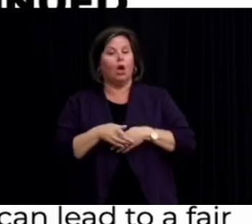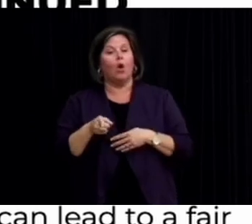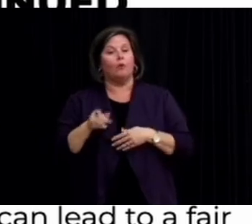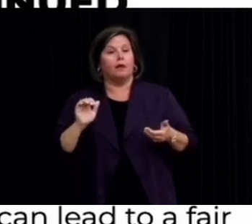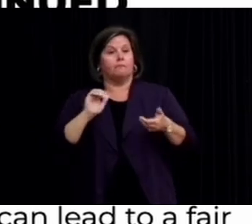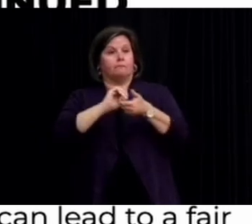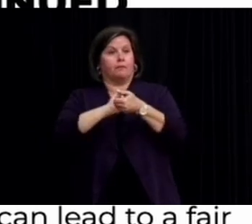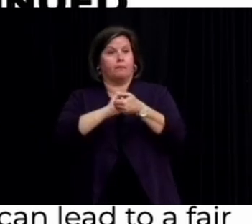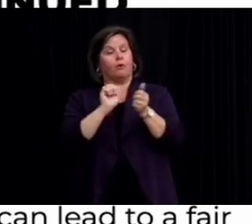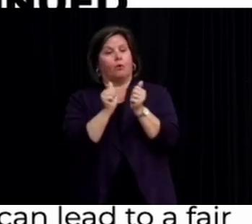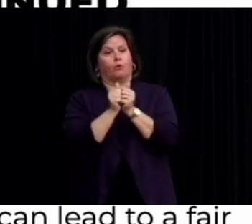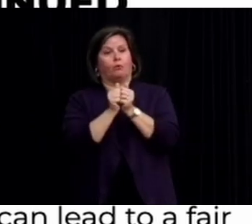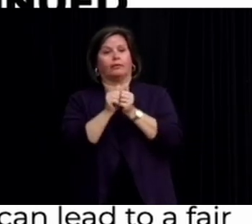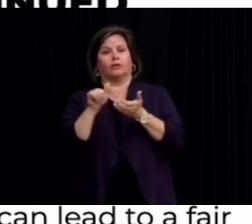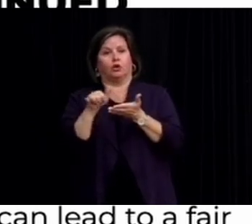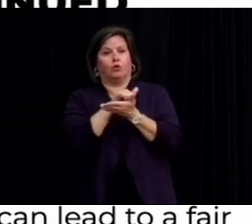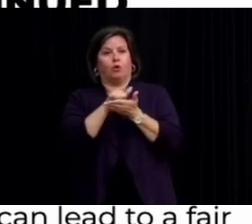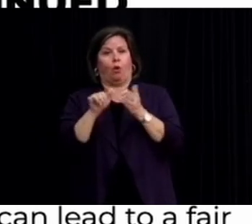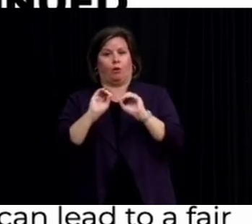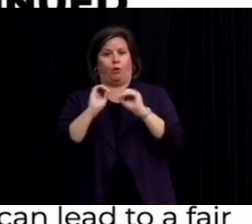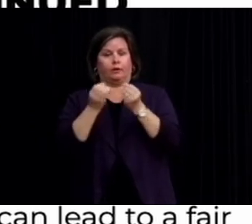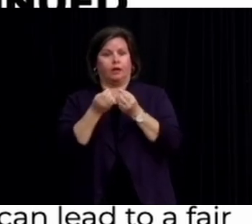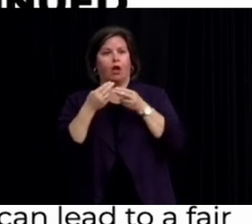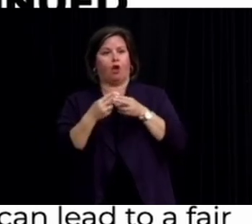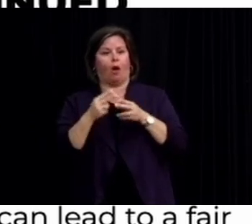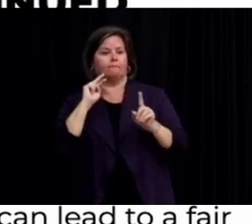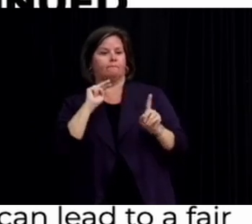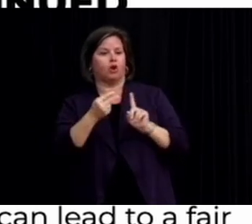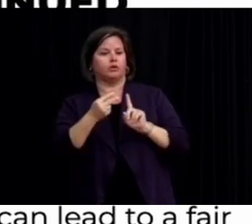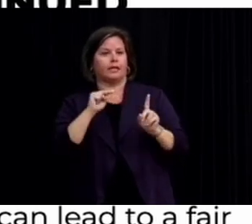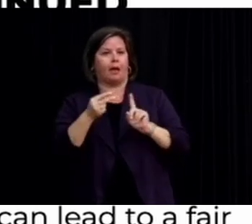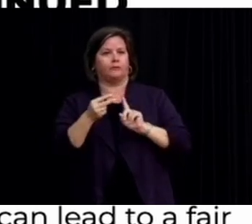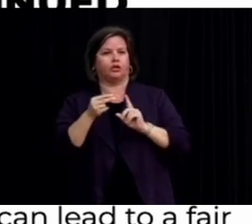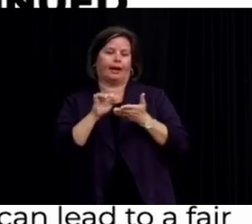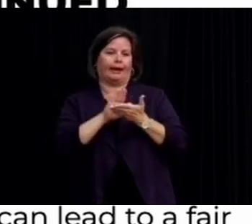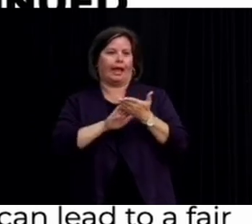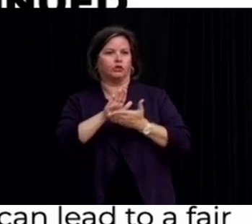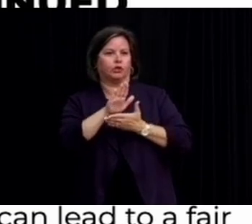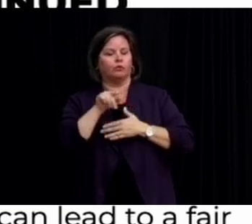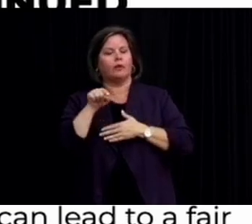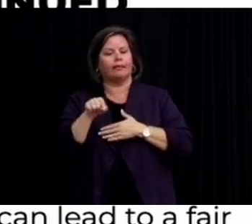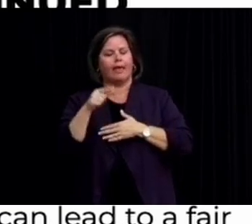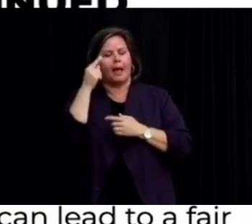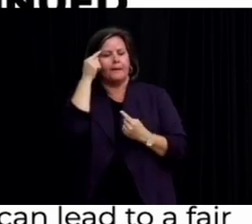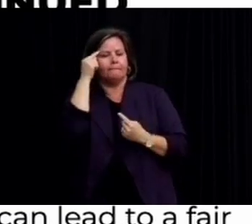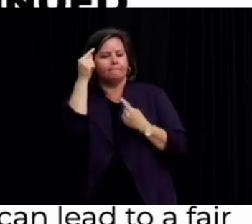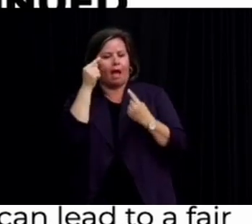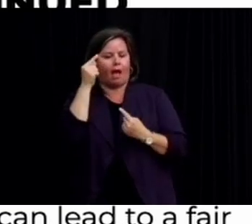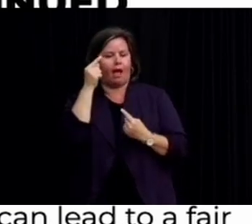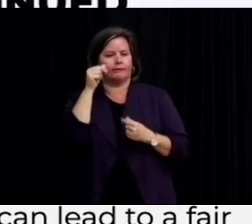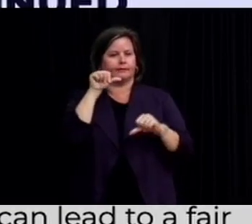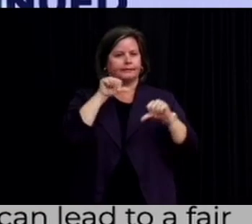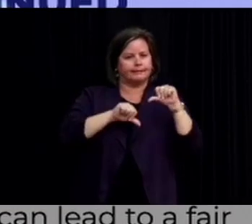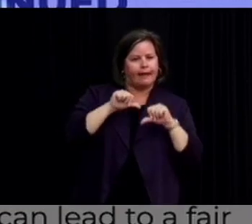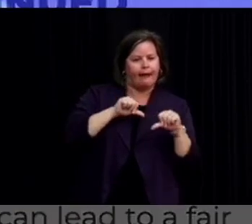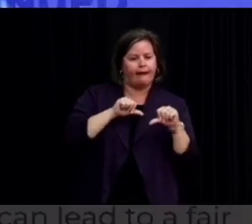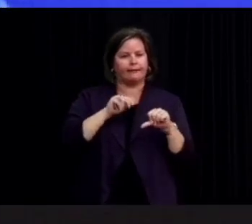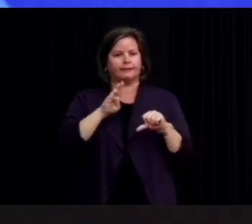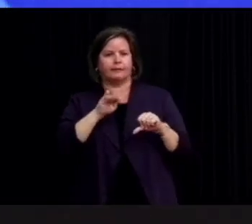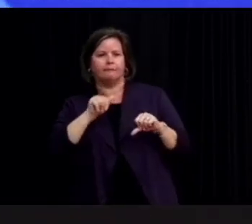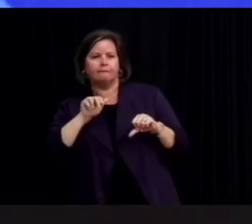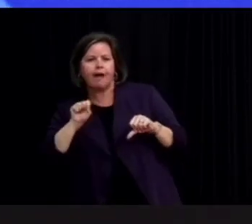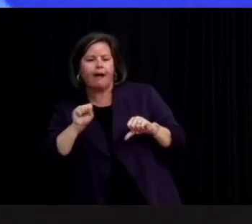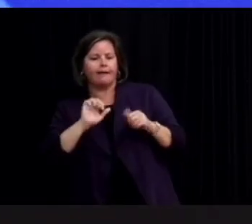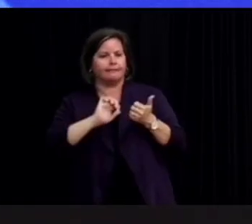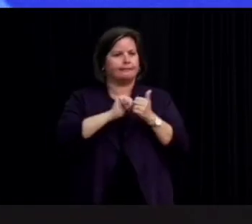called the Perception Institute. They are experts on the mind science of bias. They have the research, they've done the research, and